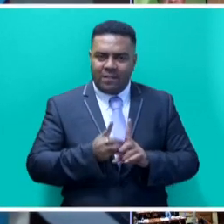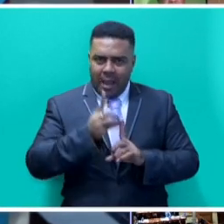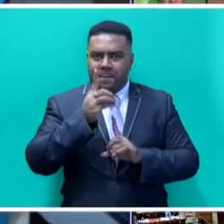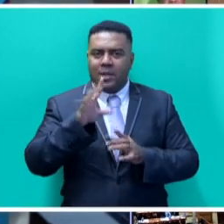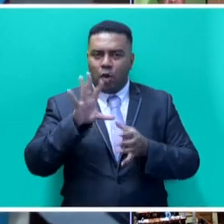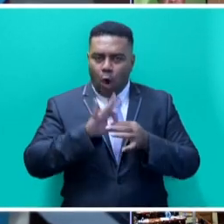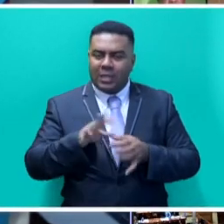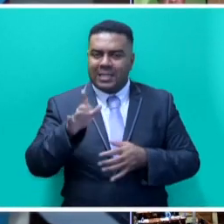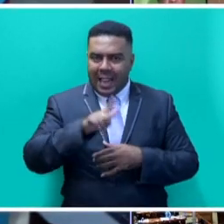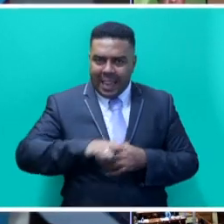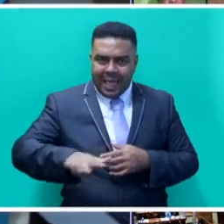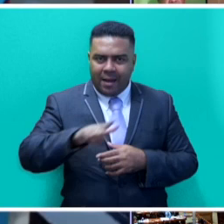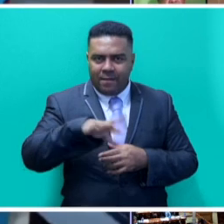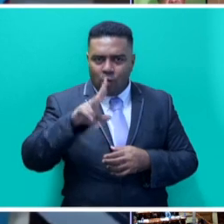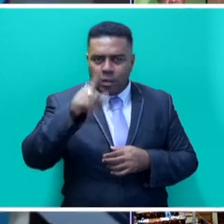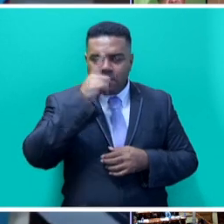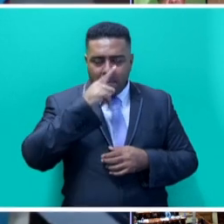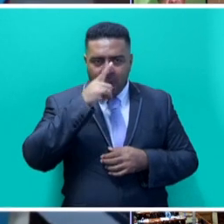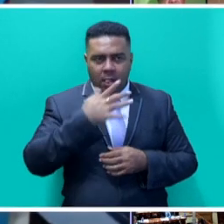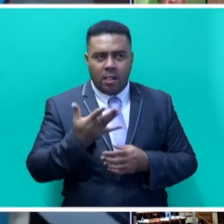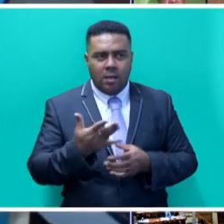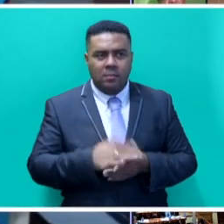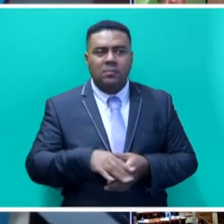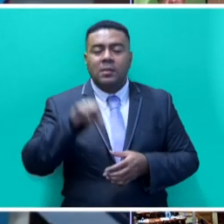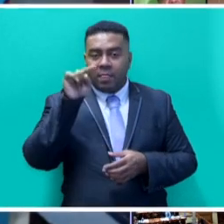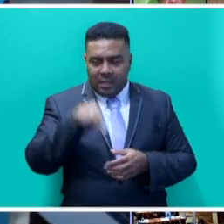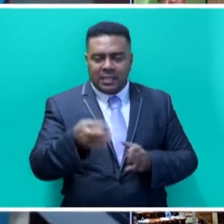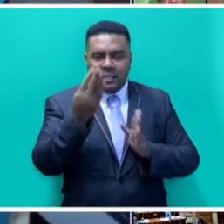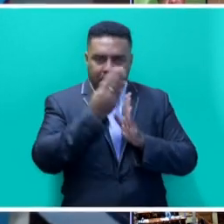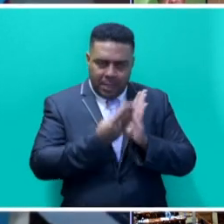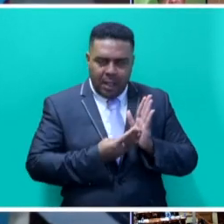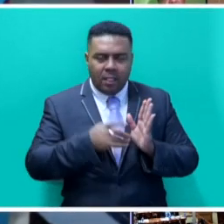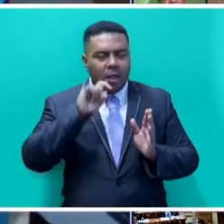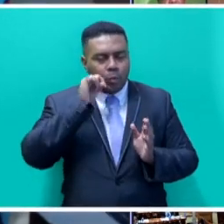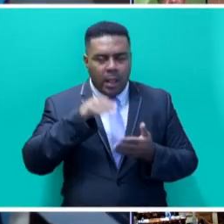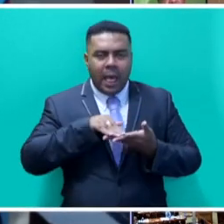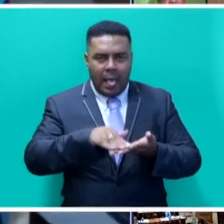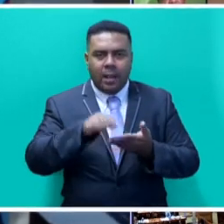land for his people. And this is a bill that will help him.